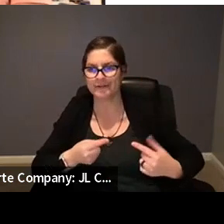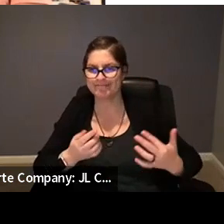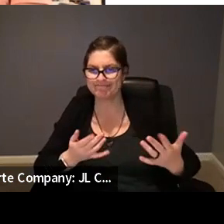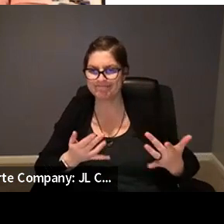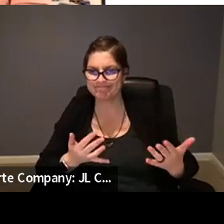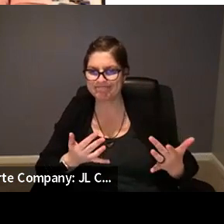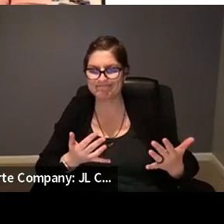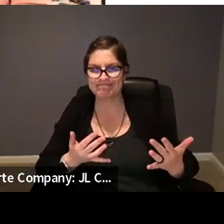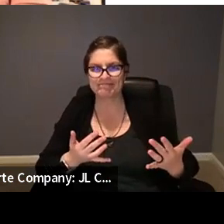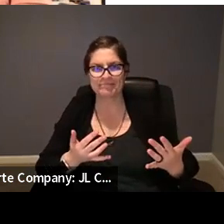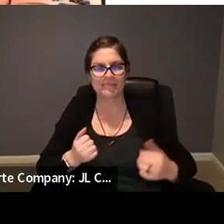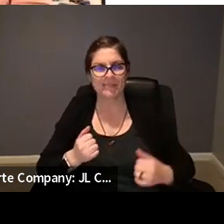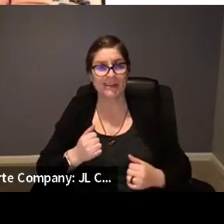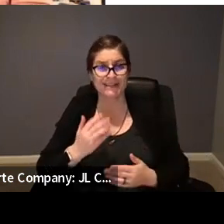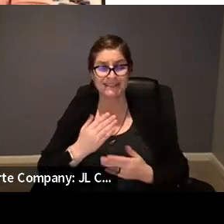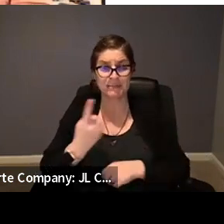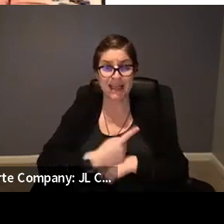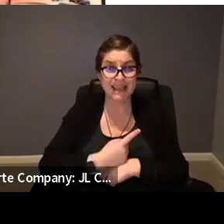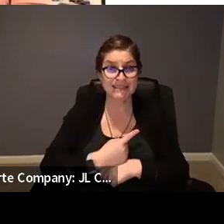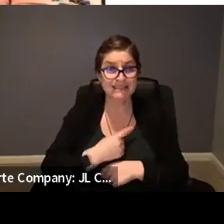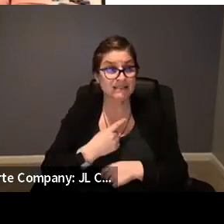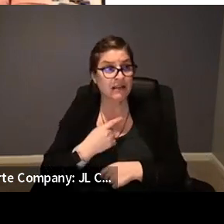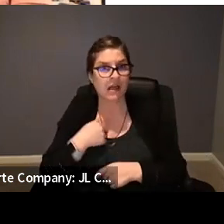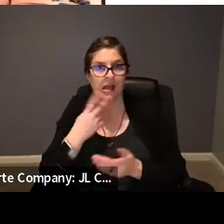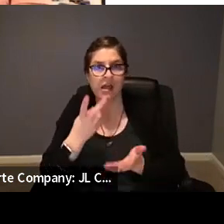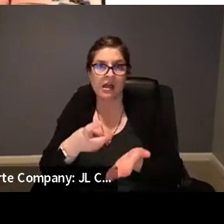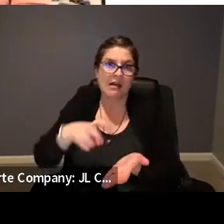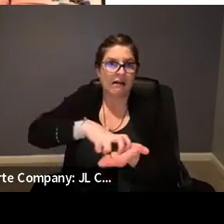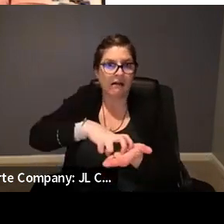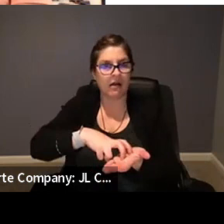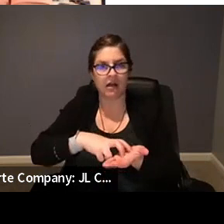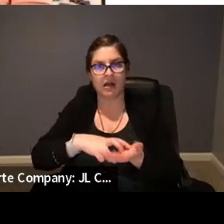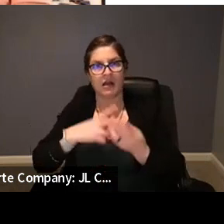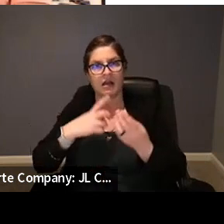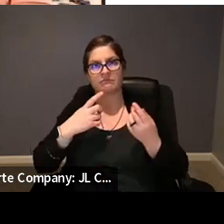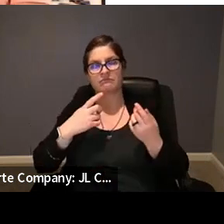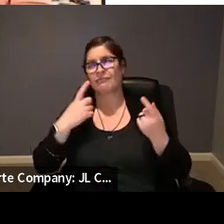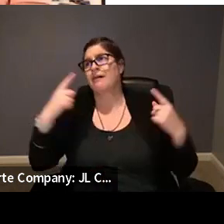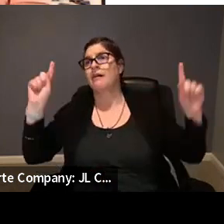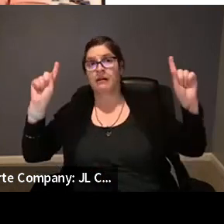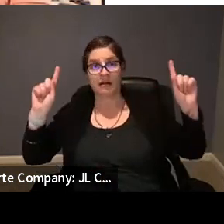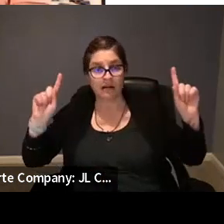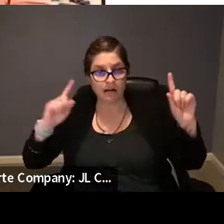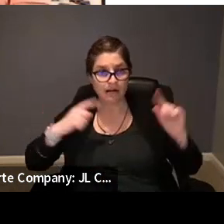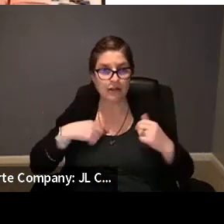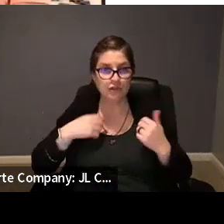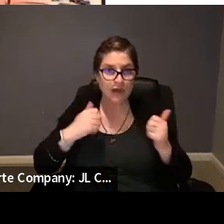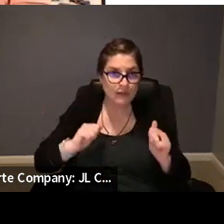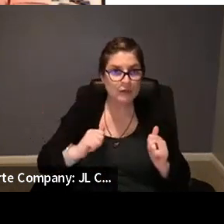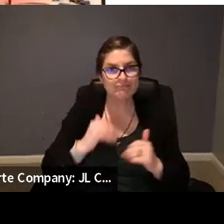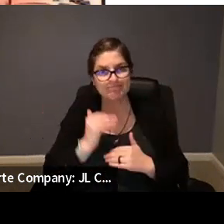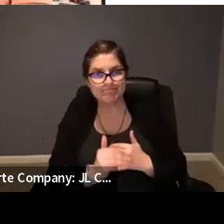I feel like some days all we could do was just enough to get out of bed and, you know, go through the motions of eating